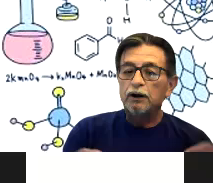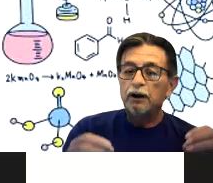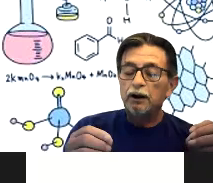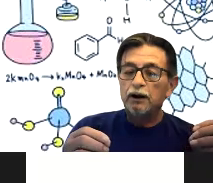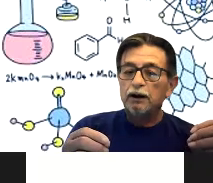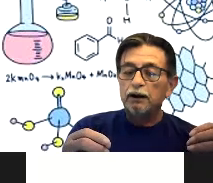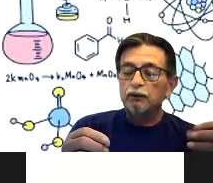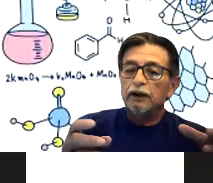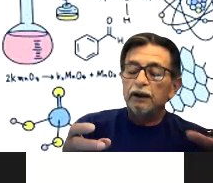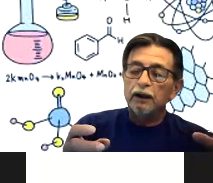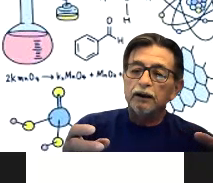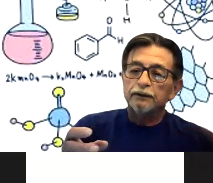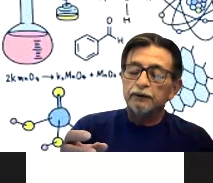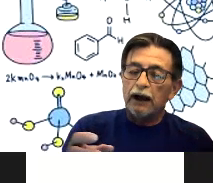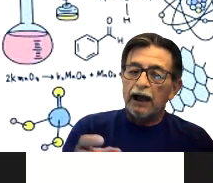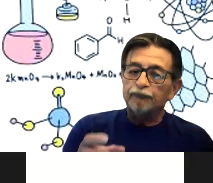Now,